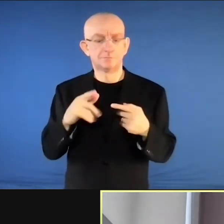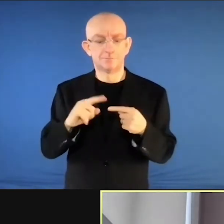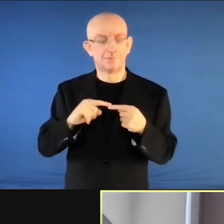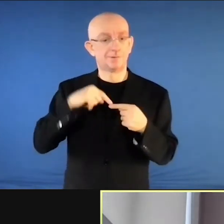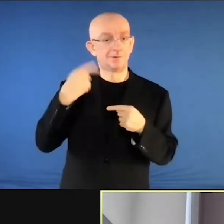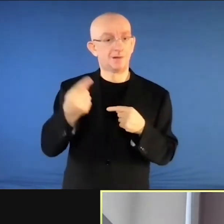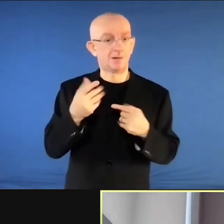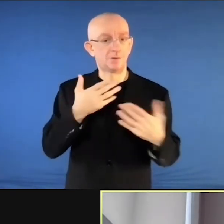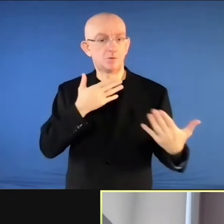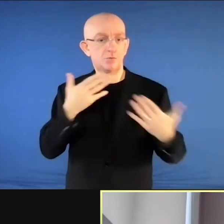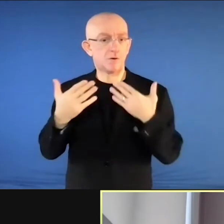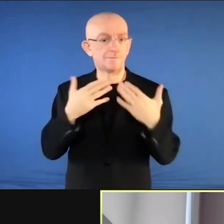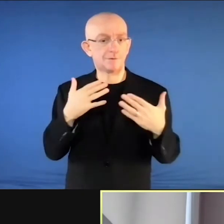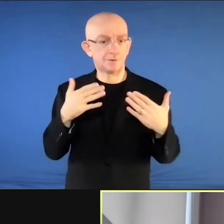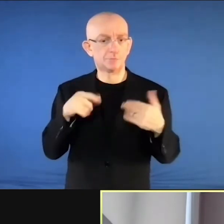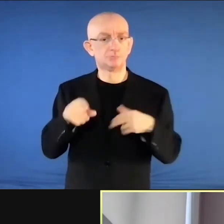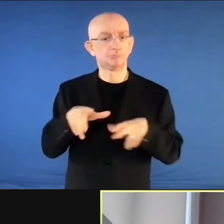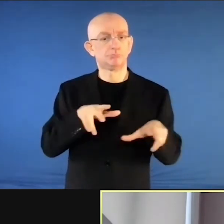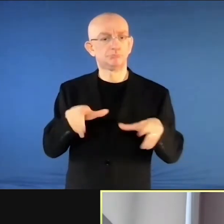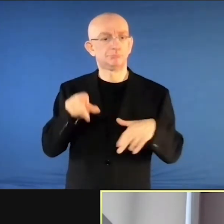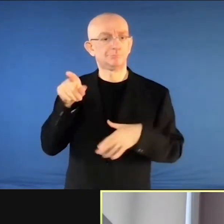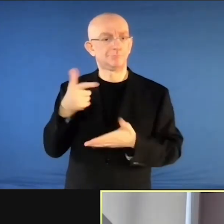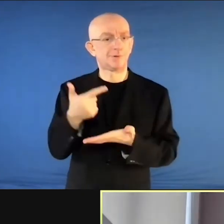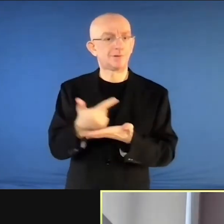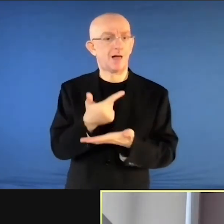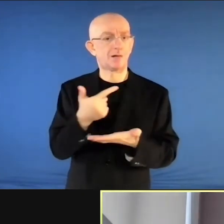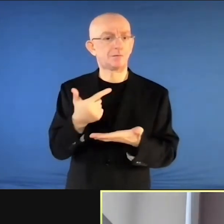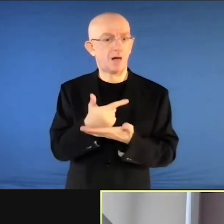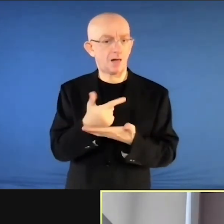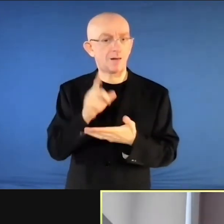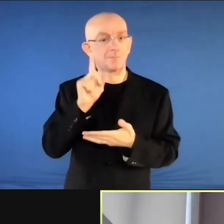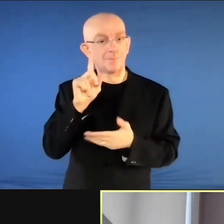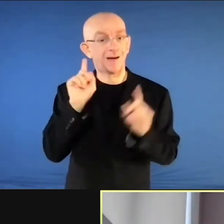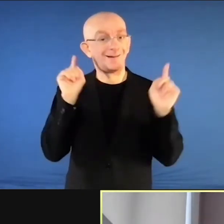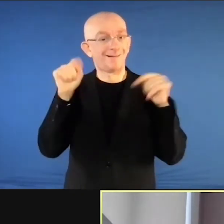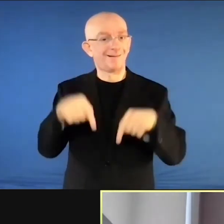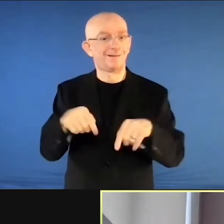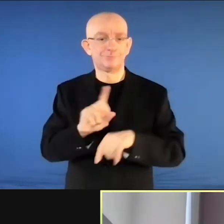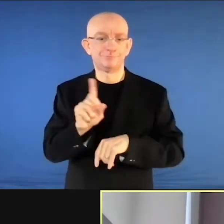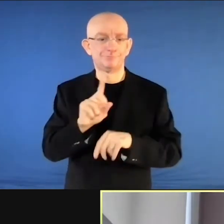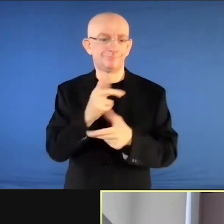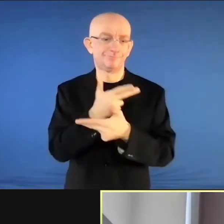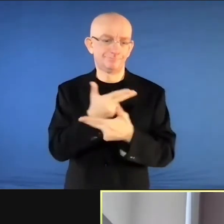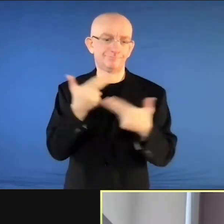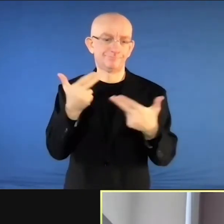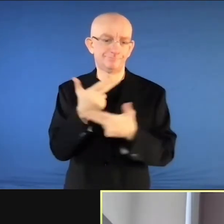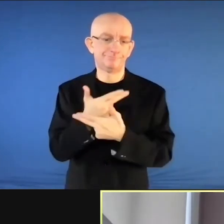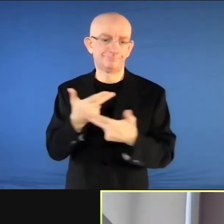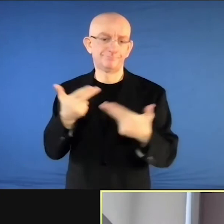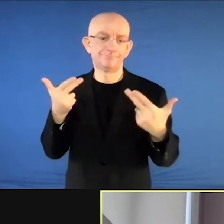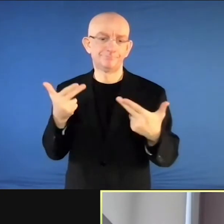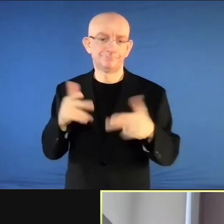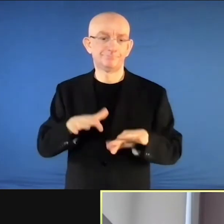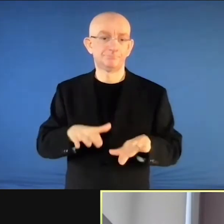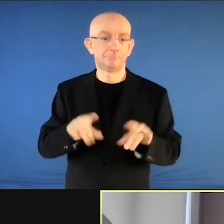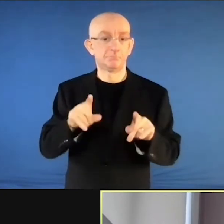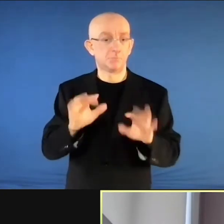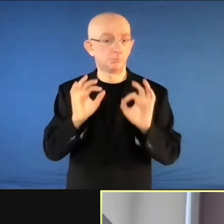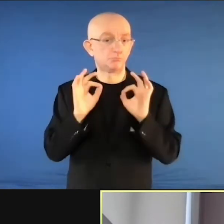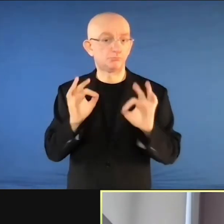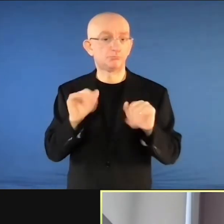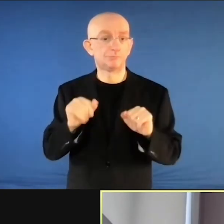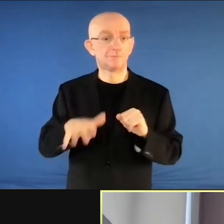virtually, unfortunately, but these form a good platform to raise awareness and to engage our membership